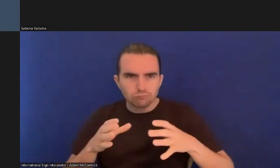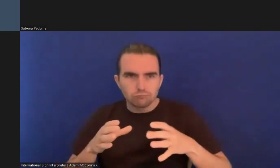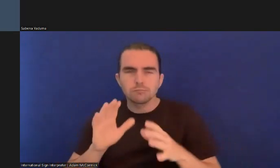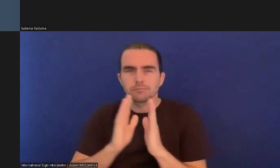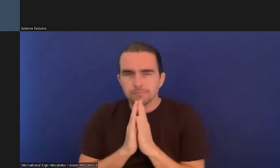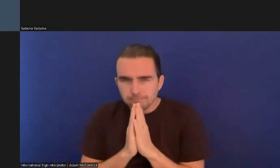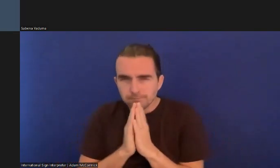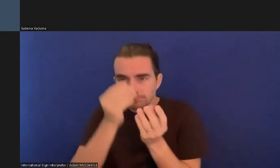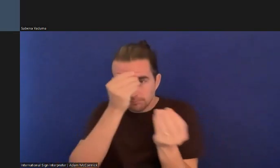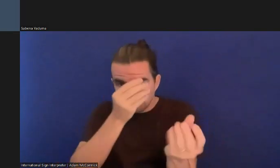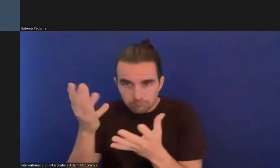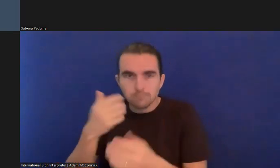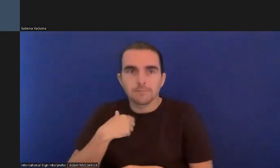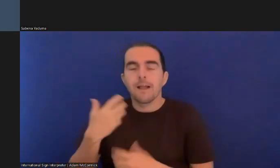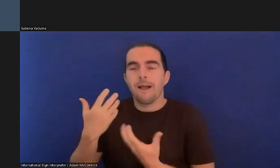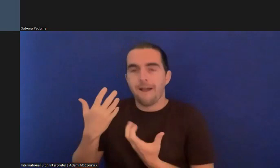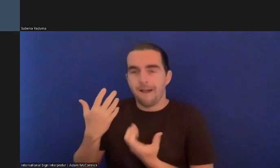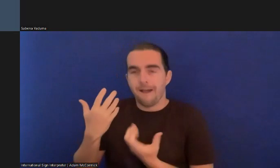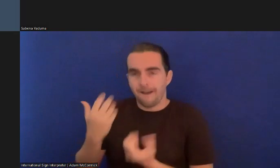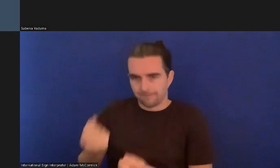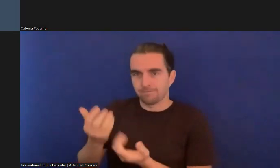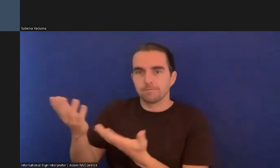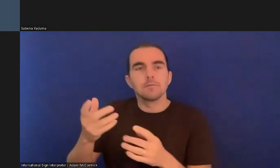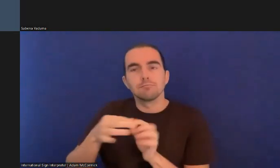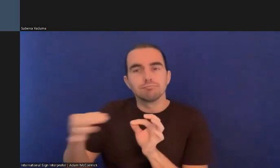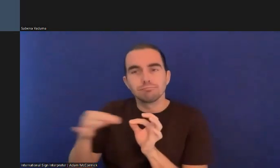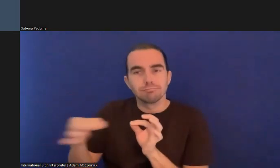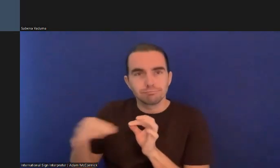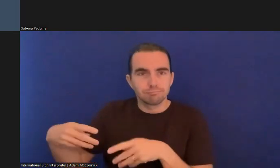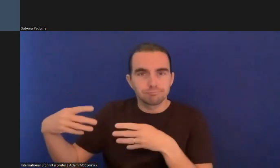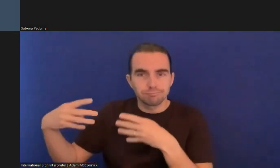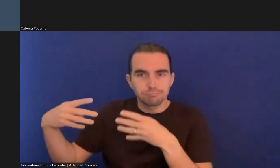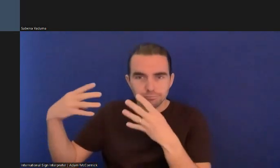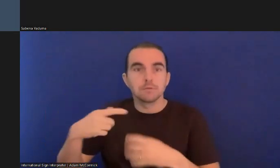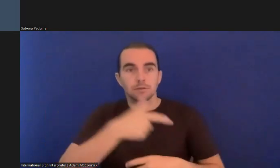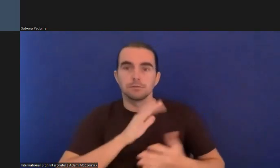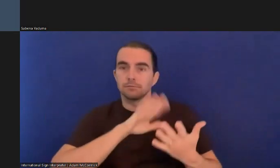on the CC button at the bottom of your screen.